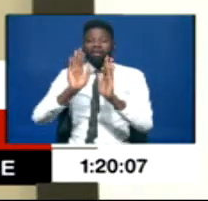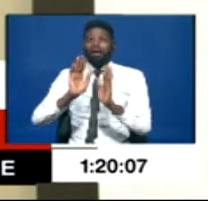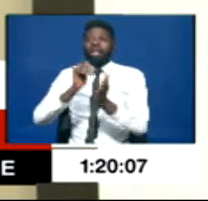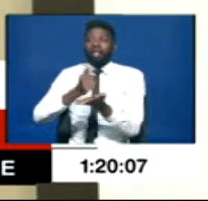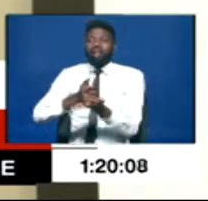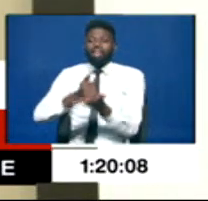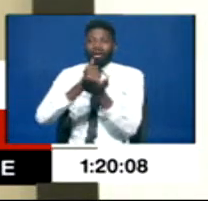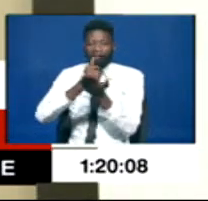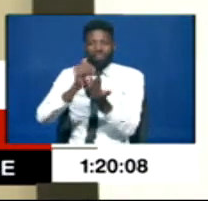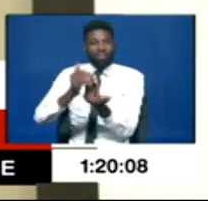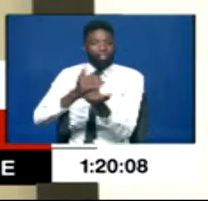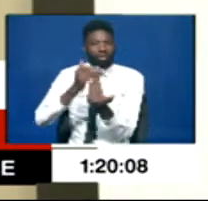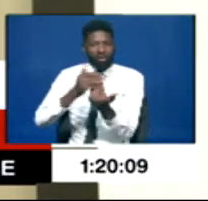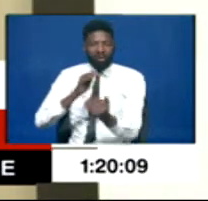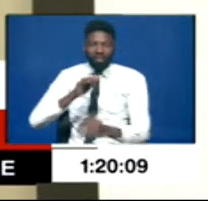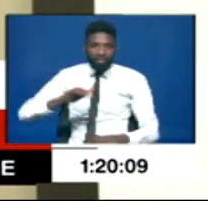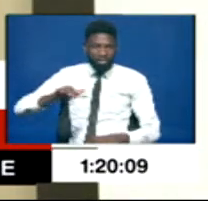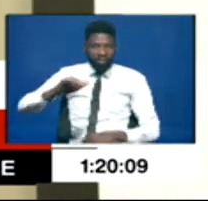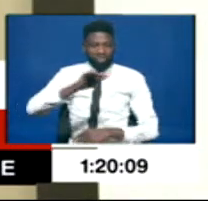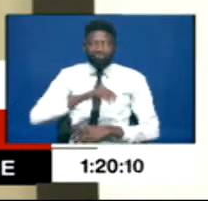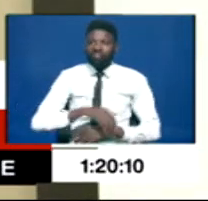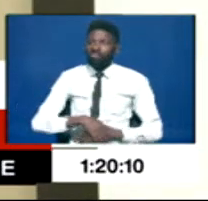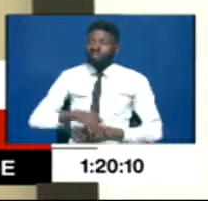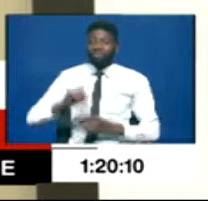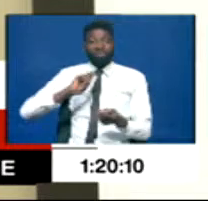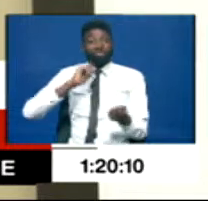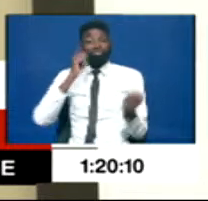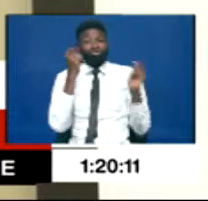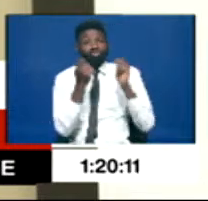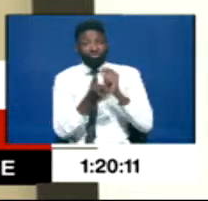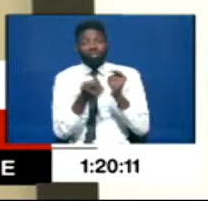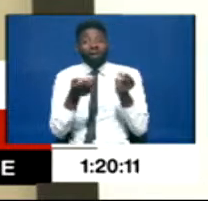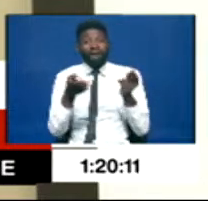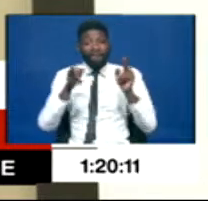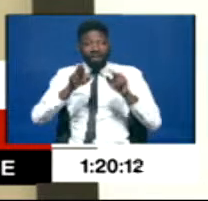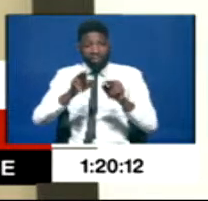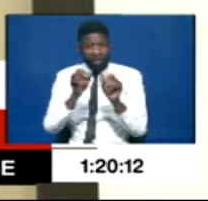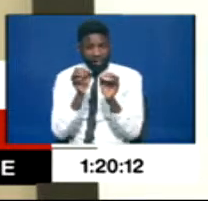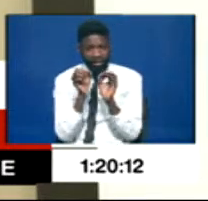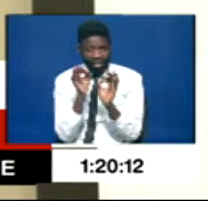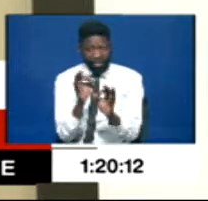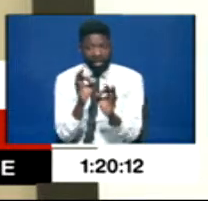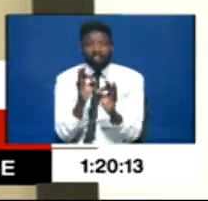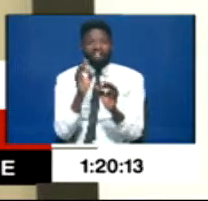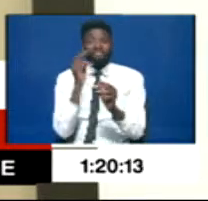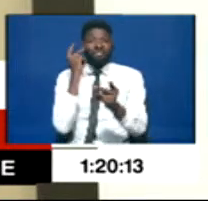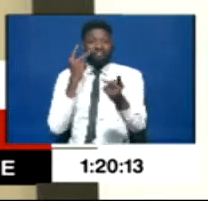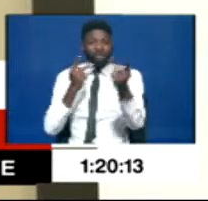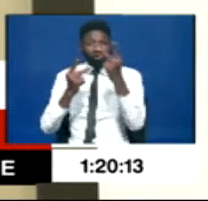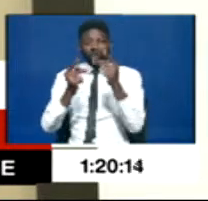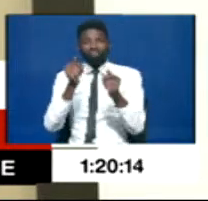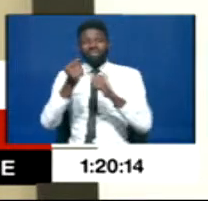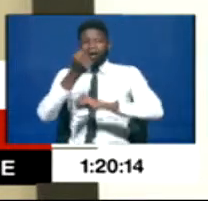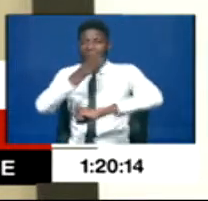happens with practical visionaries. And some of those practical visionaries were our fathers,